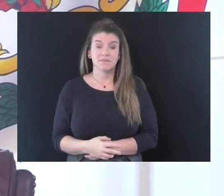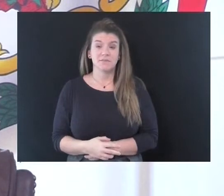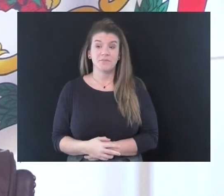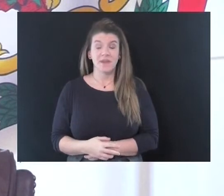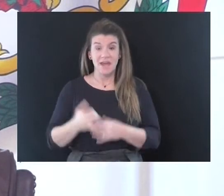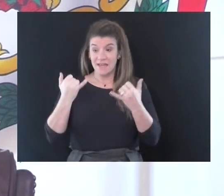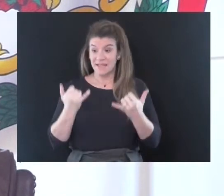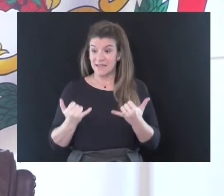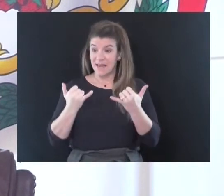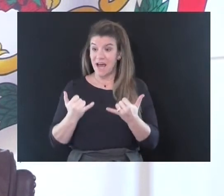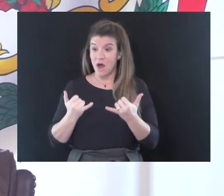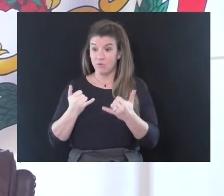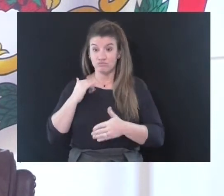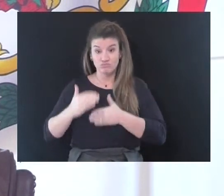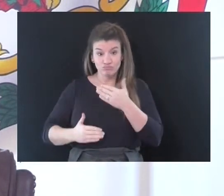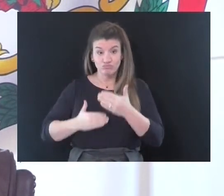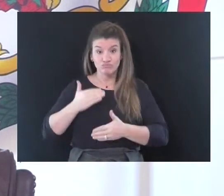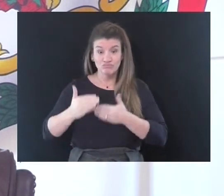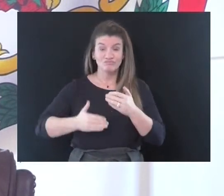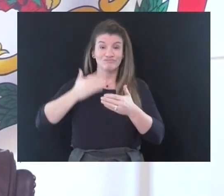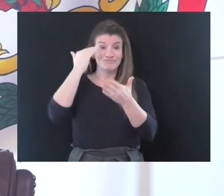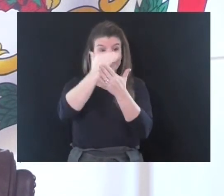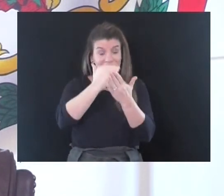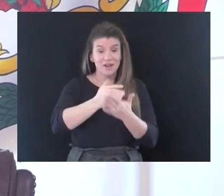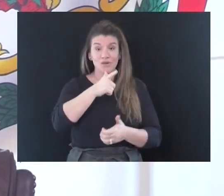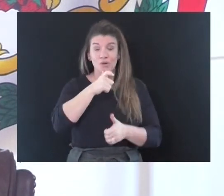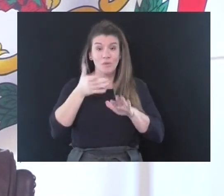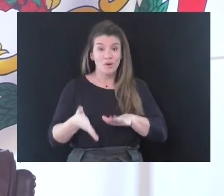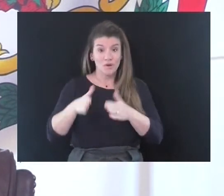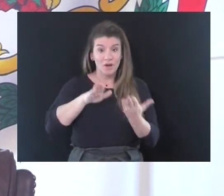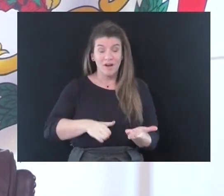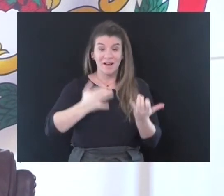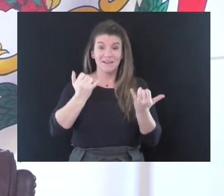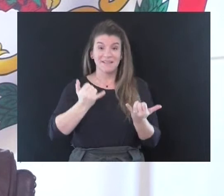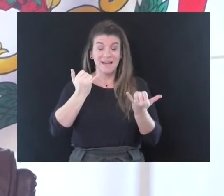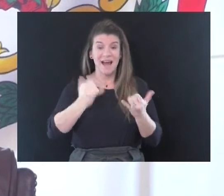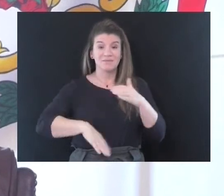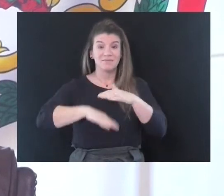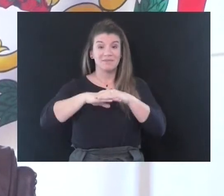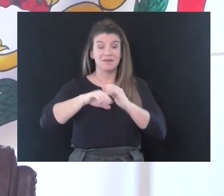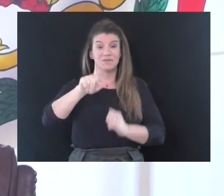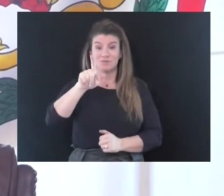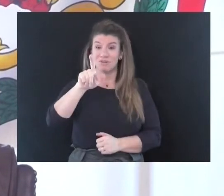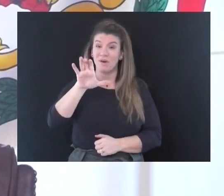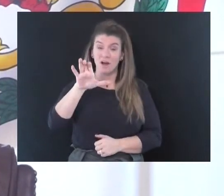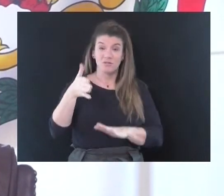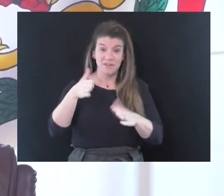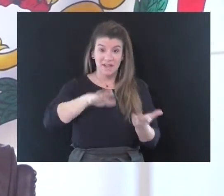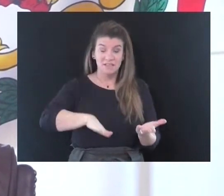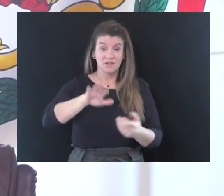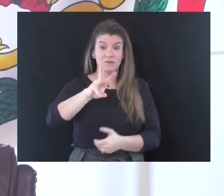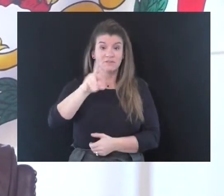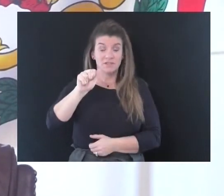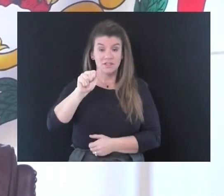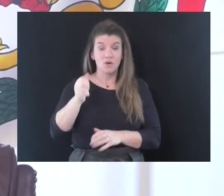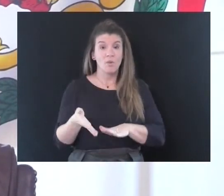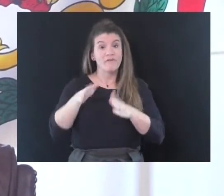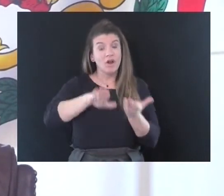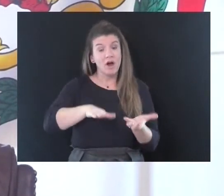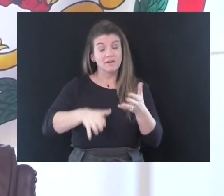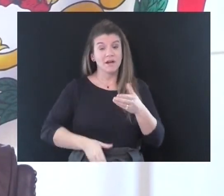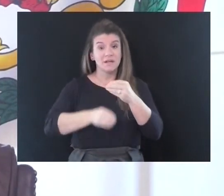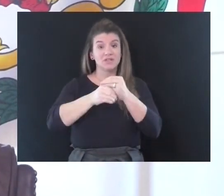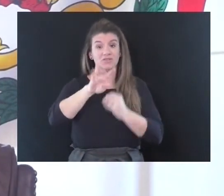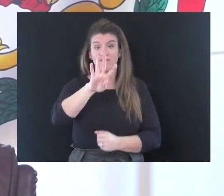As we go through the people that we've lost, we are now up to 2,100 deaths in West Virginia. We've lost an